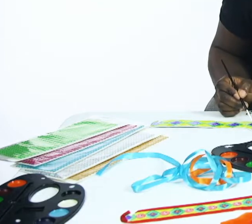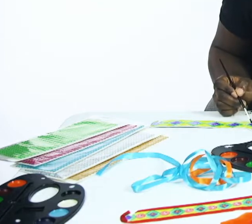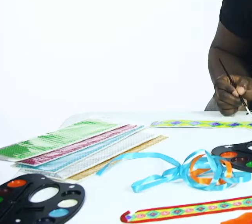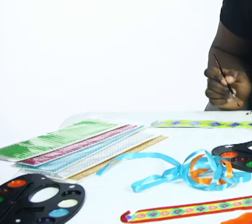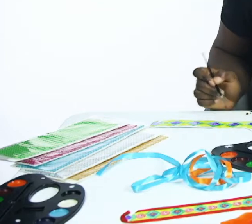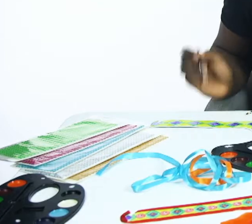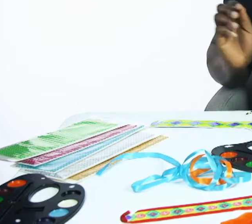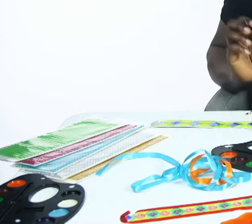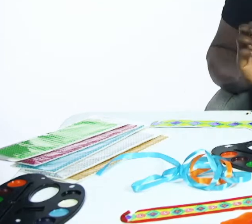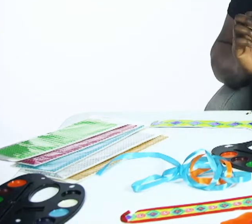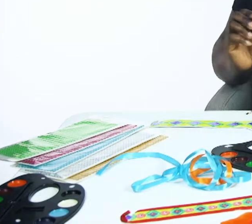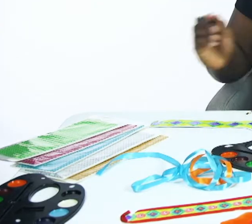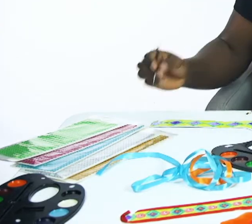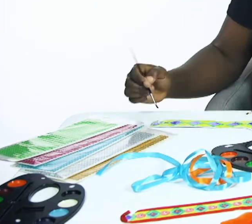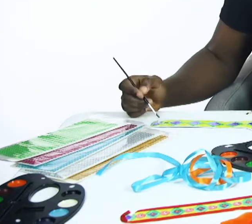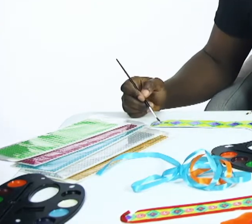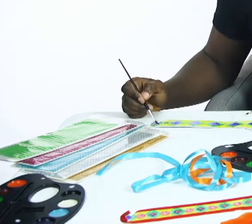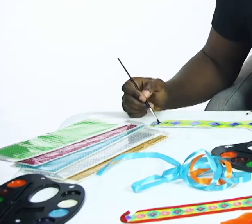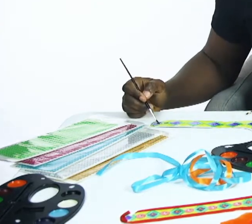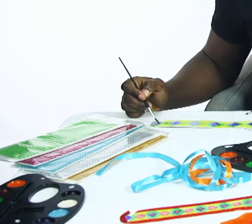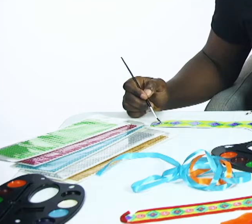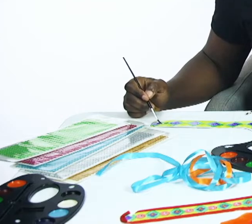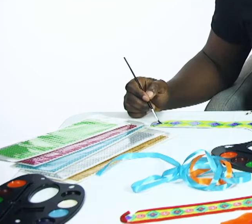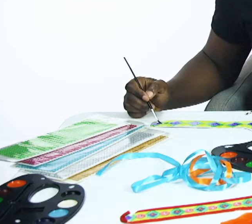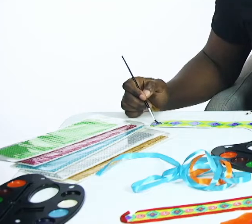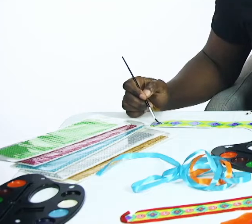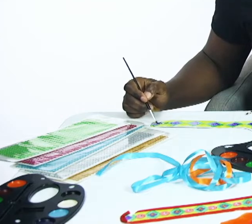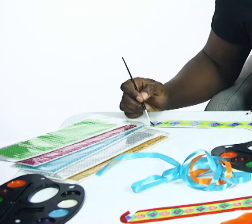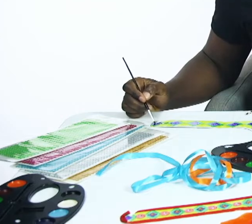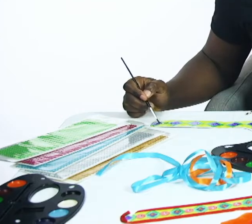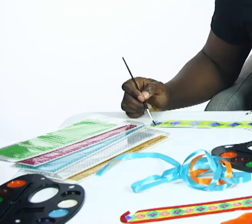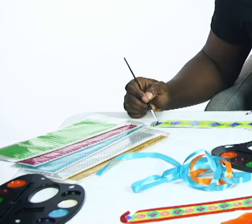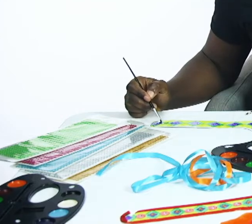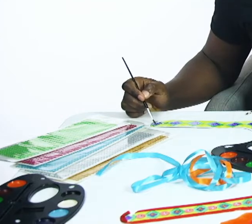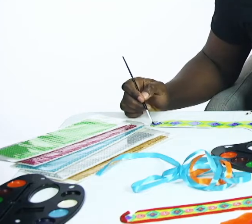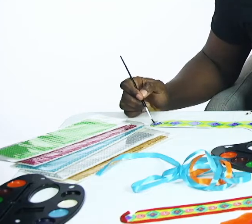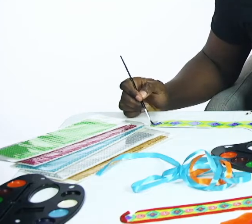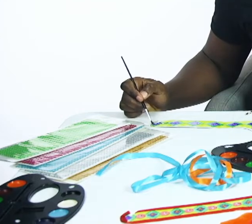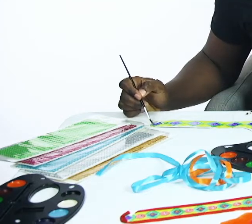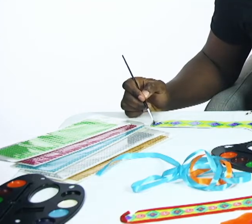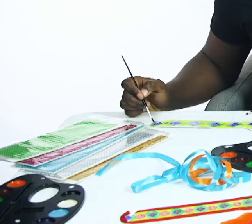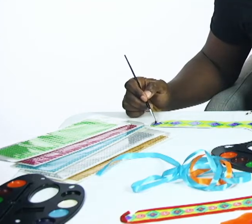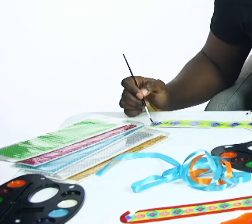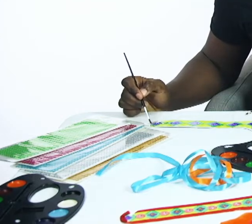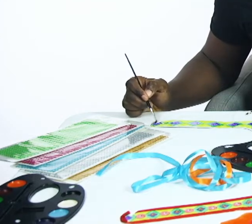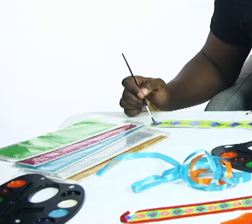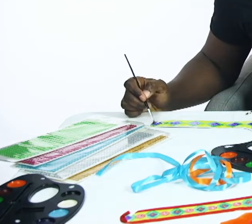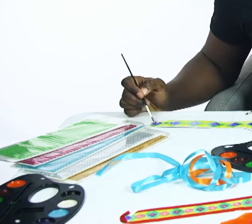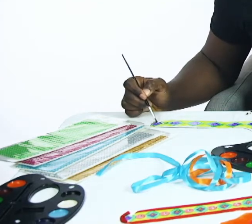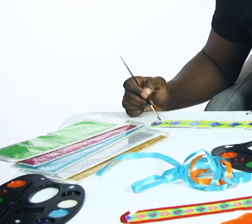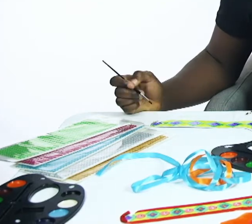But it doesn't matter. Once it dries, we can proceed to the next step.